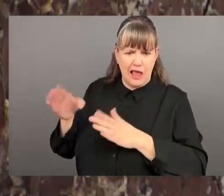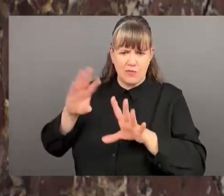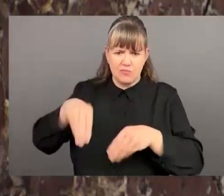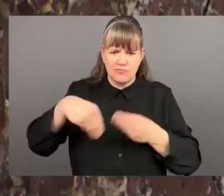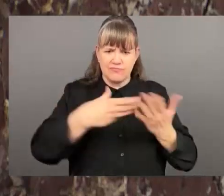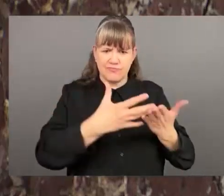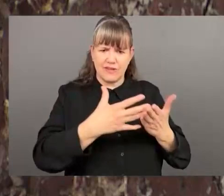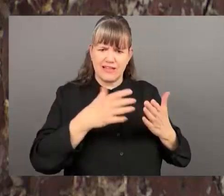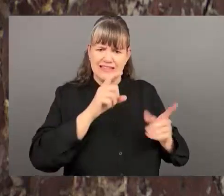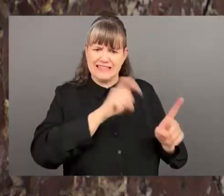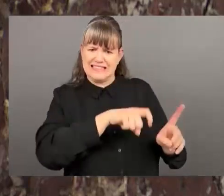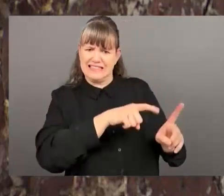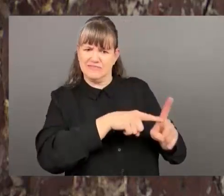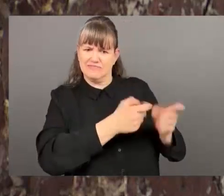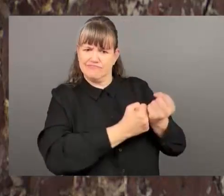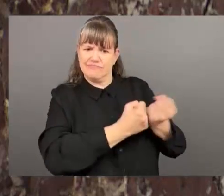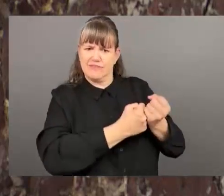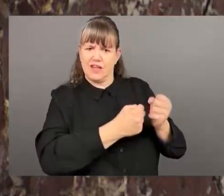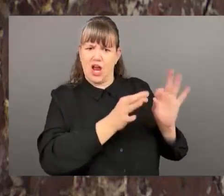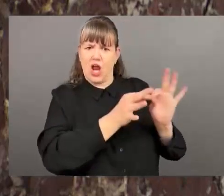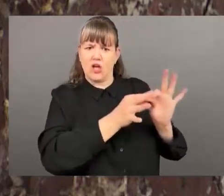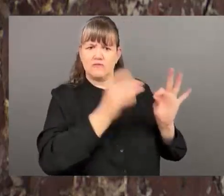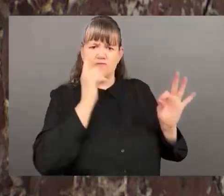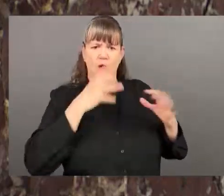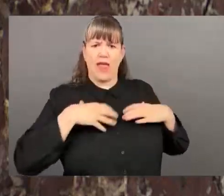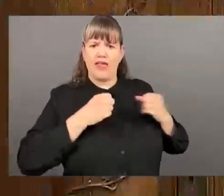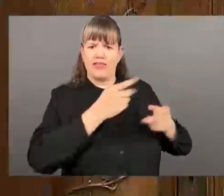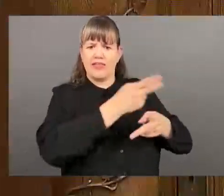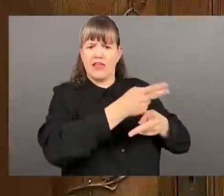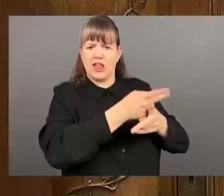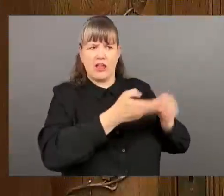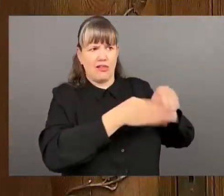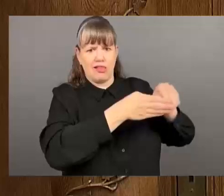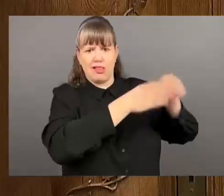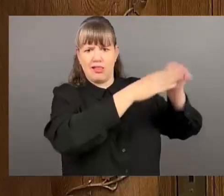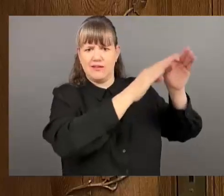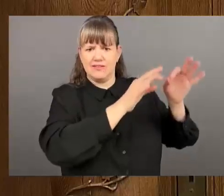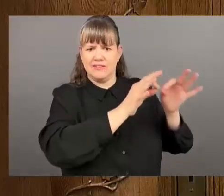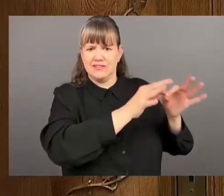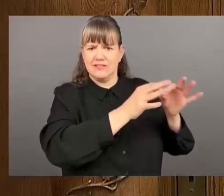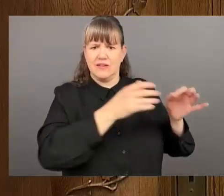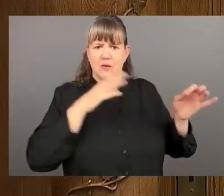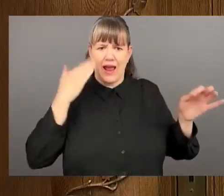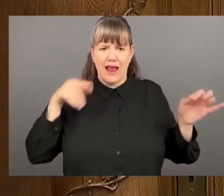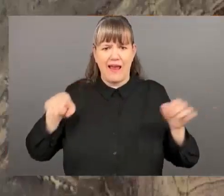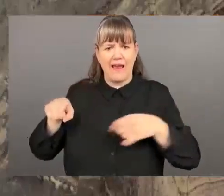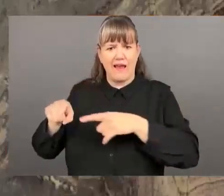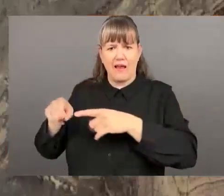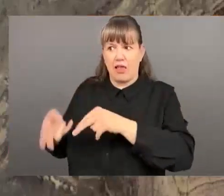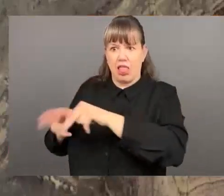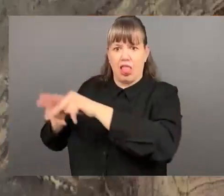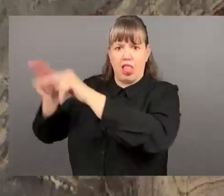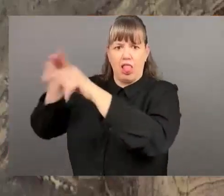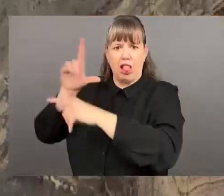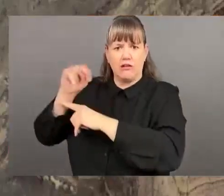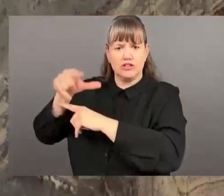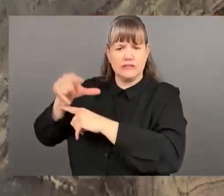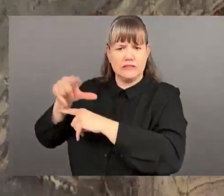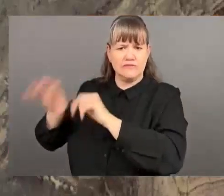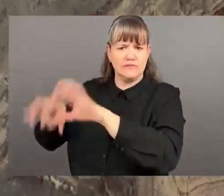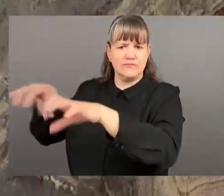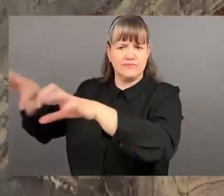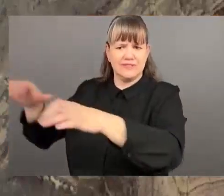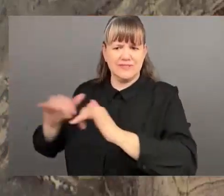from increased LNG facilities? Minister. Well, I assume that the member misspoke. He understands